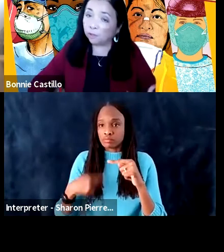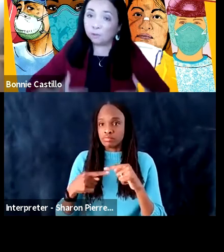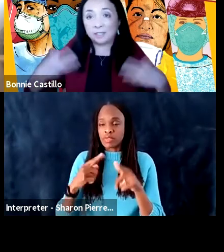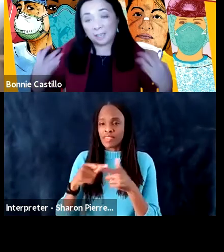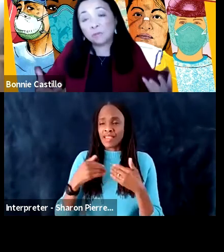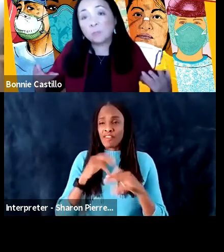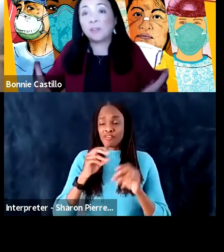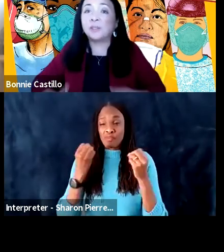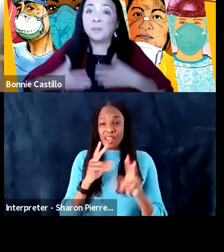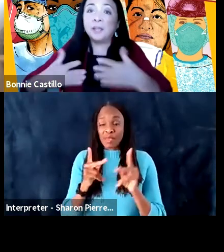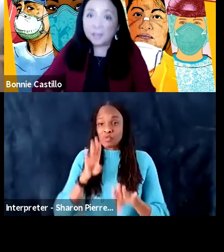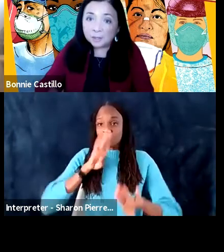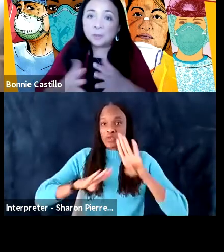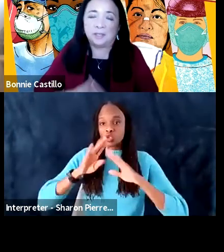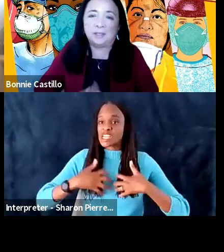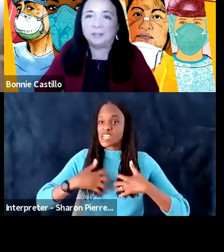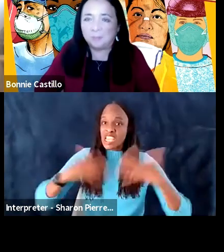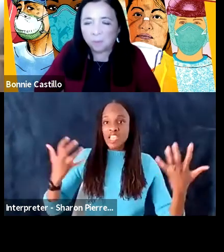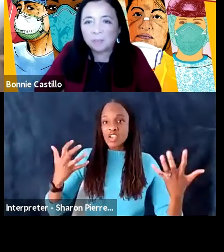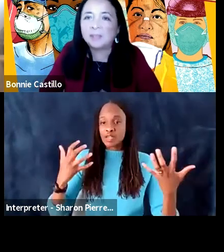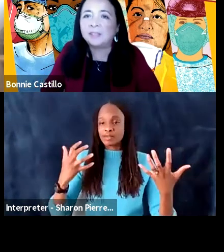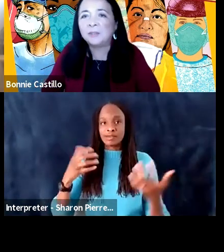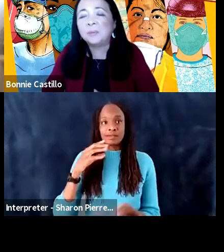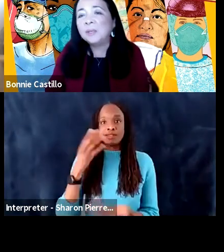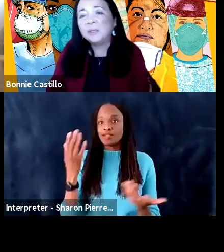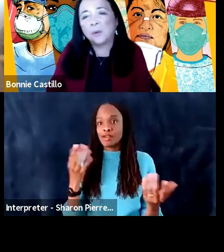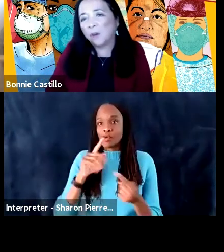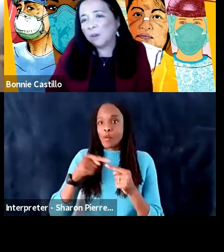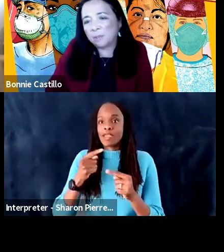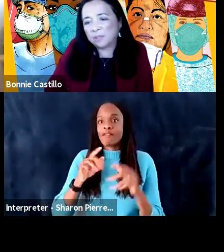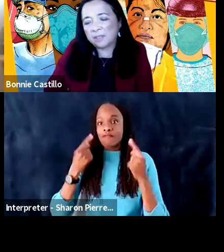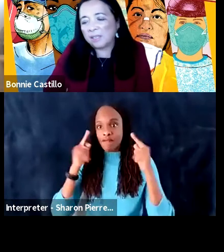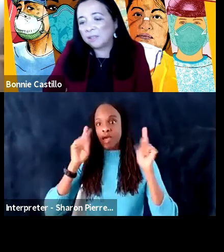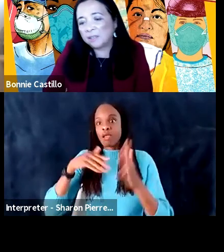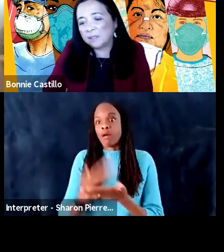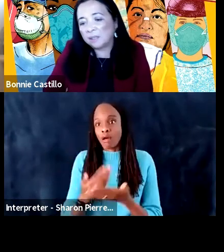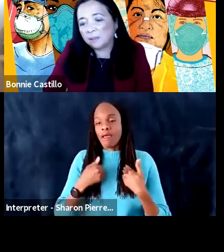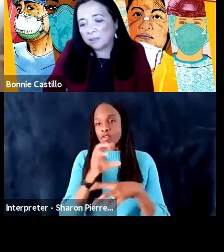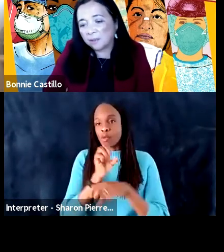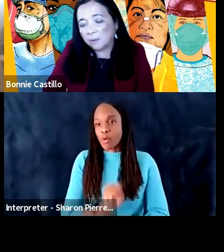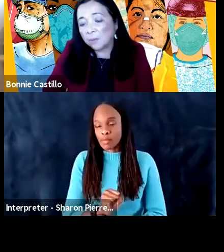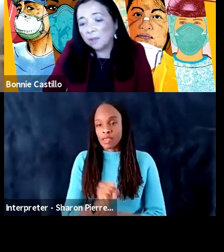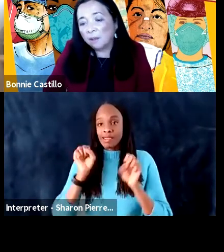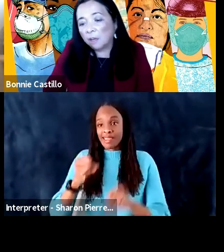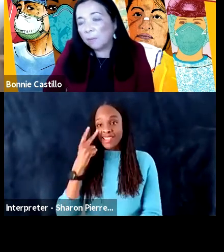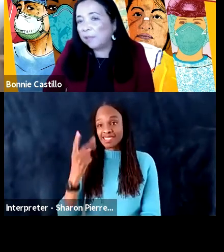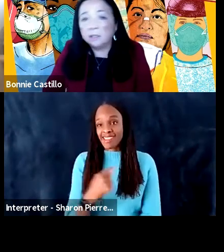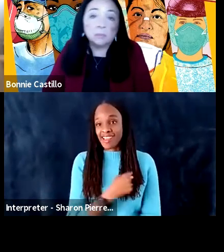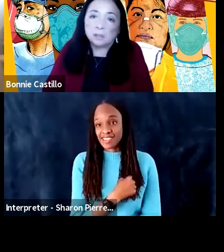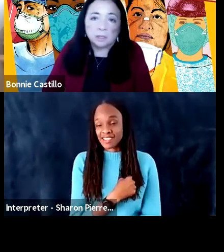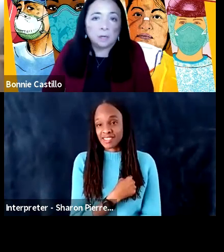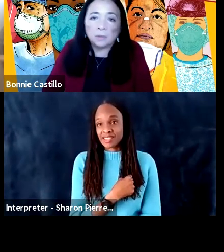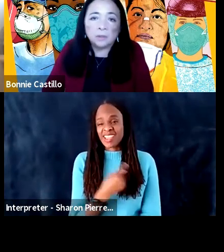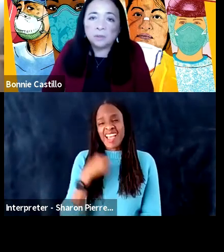very frustrated and angry by the time they do get an appointment and do, you know, are able to see us. So I think